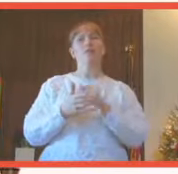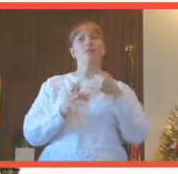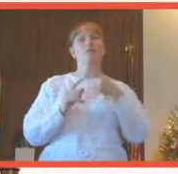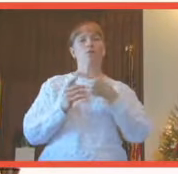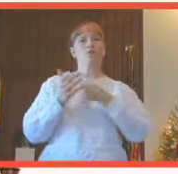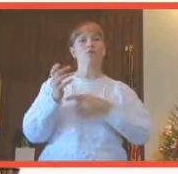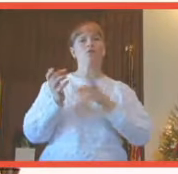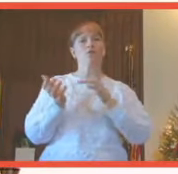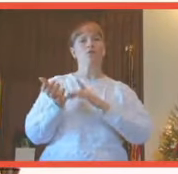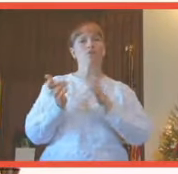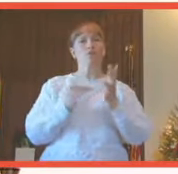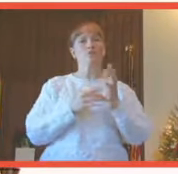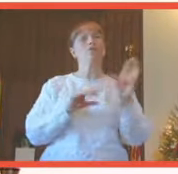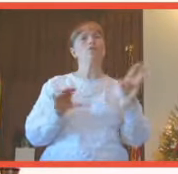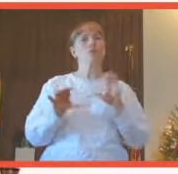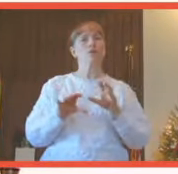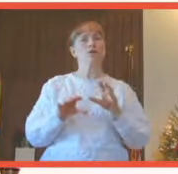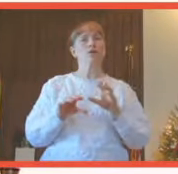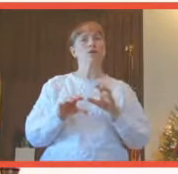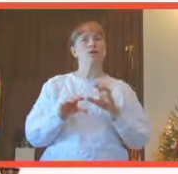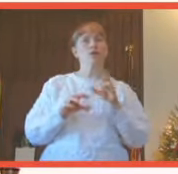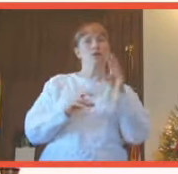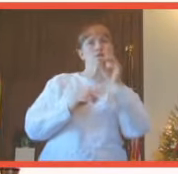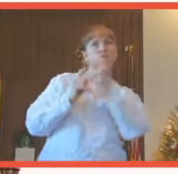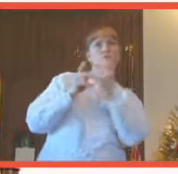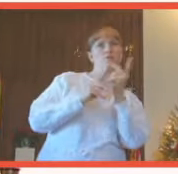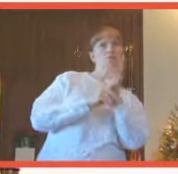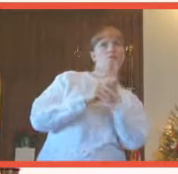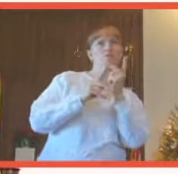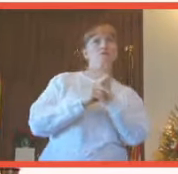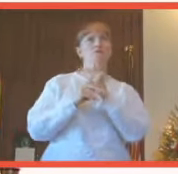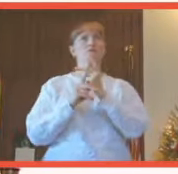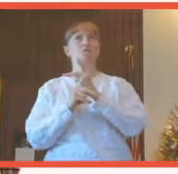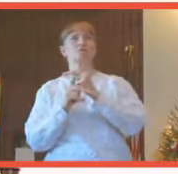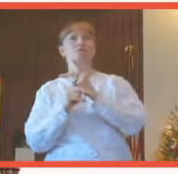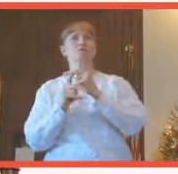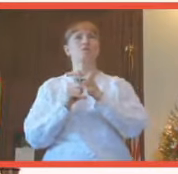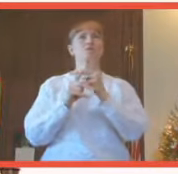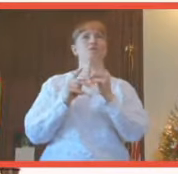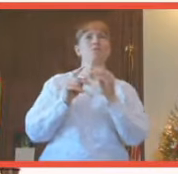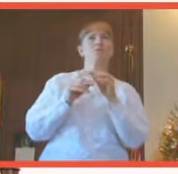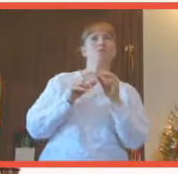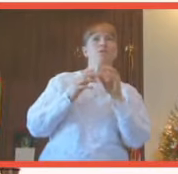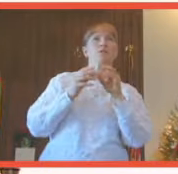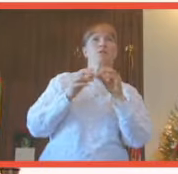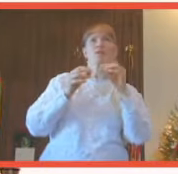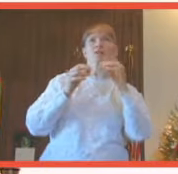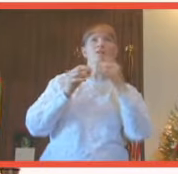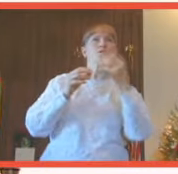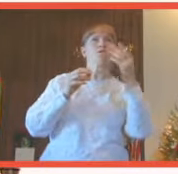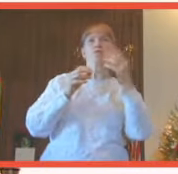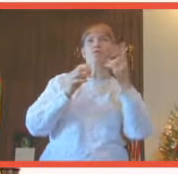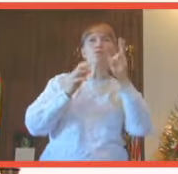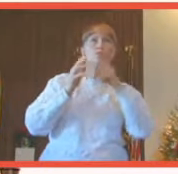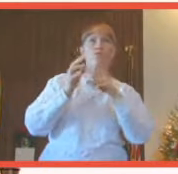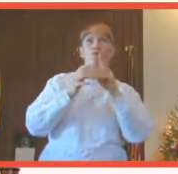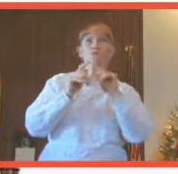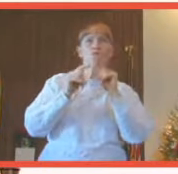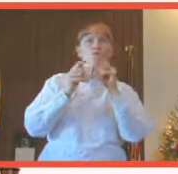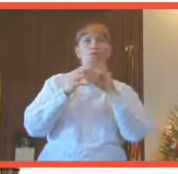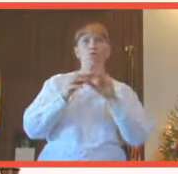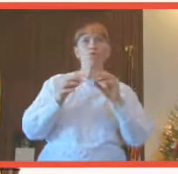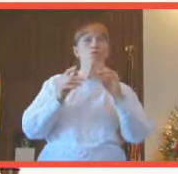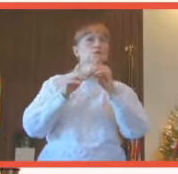doing. He was puzzling through the stories of his own tradition to connect himself